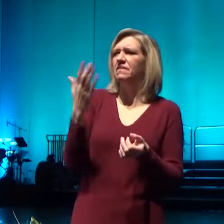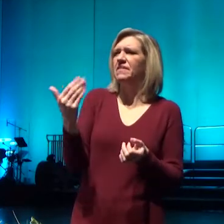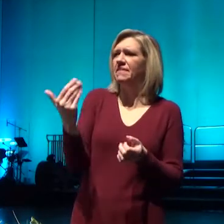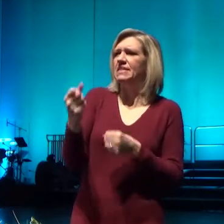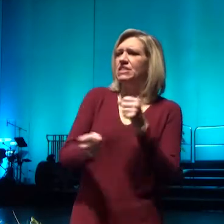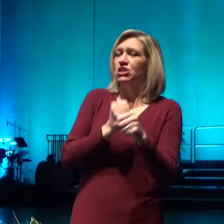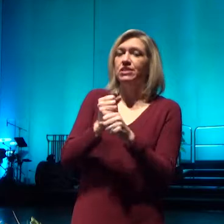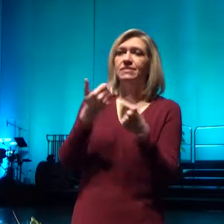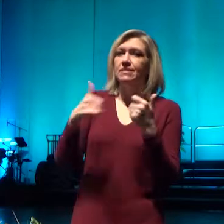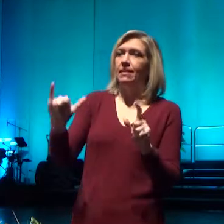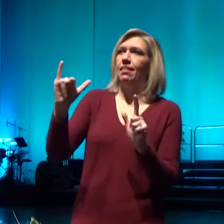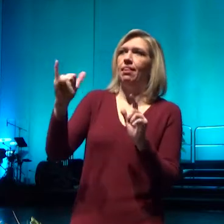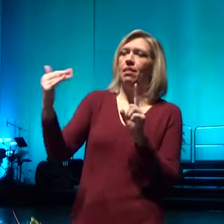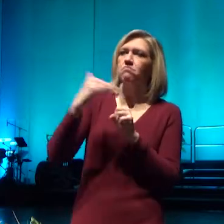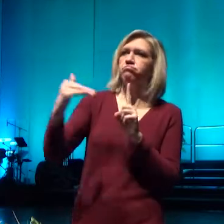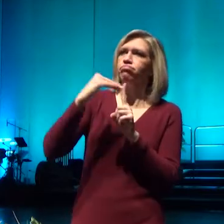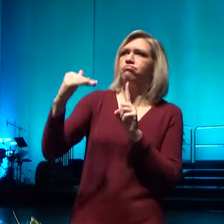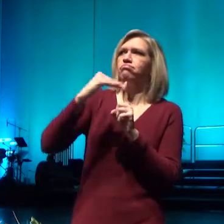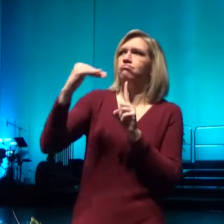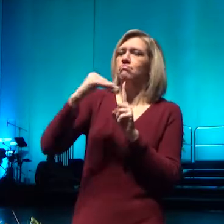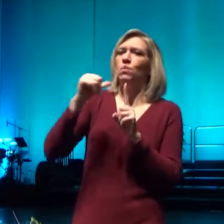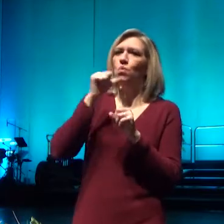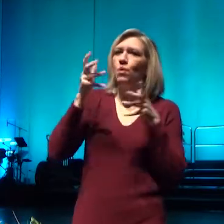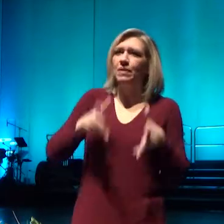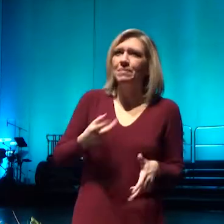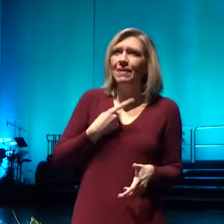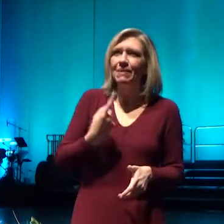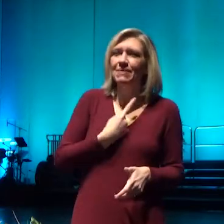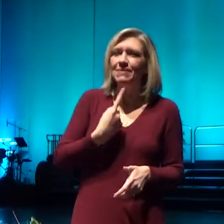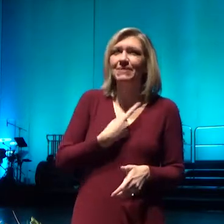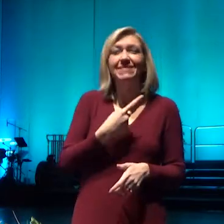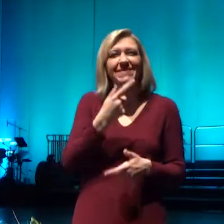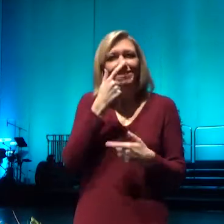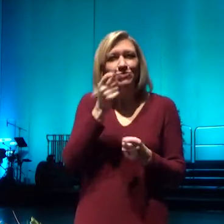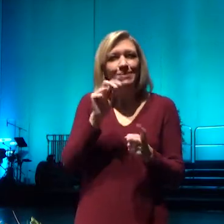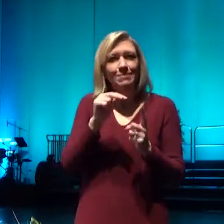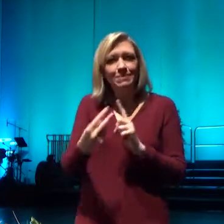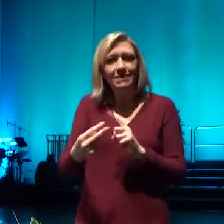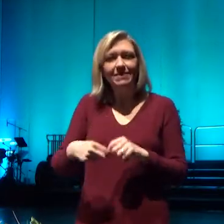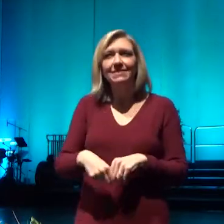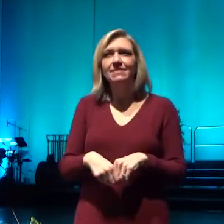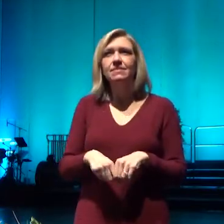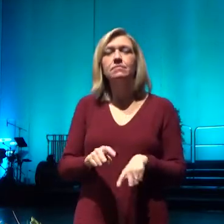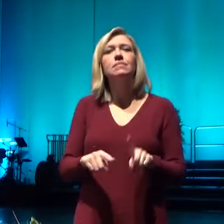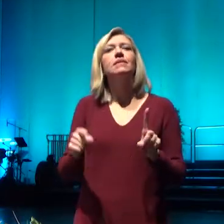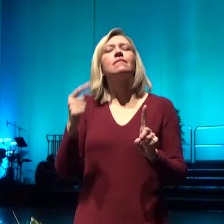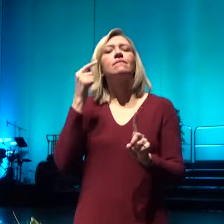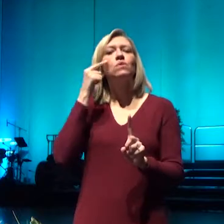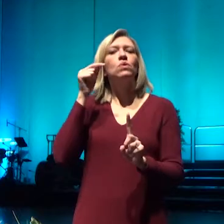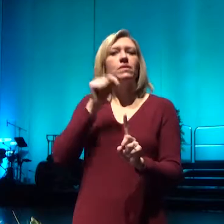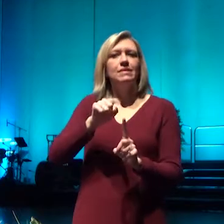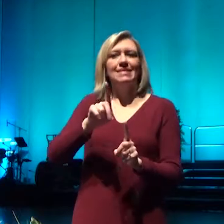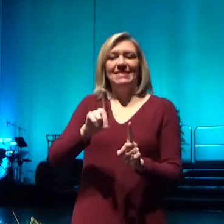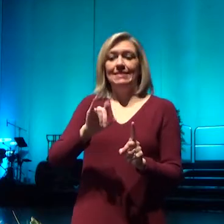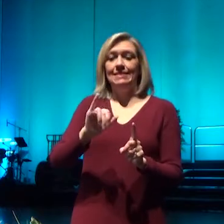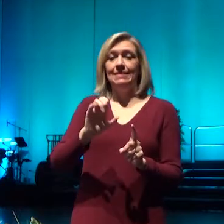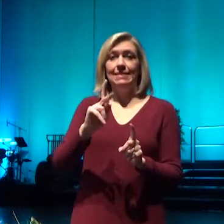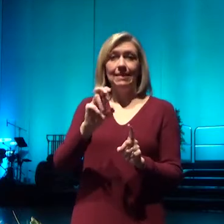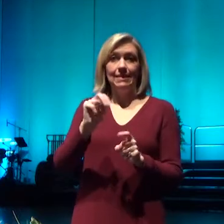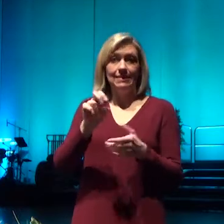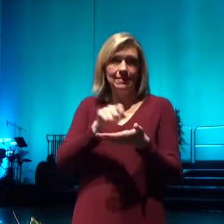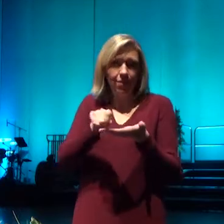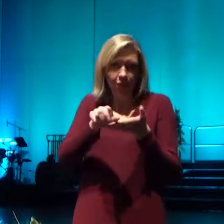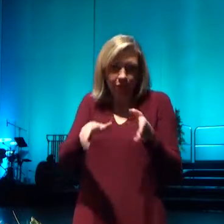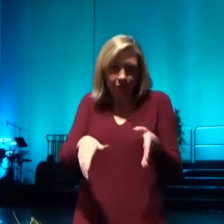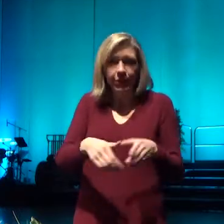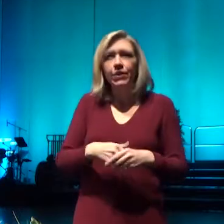alone. Right? It's all perspective. But I think for Dickens, by using this